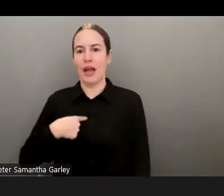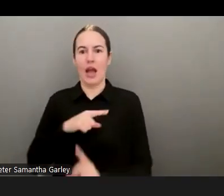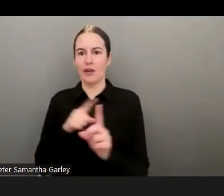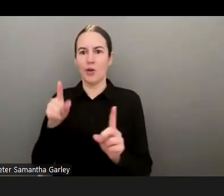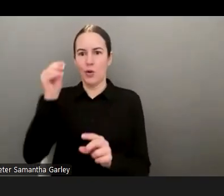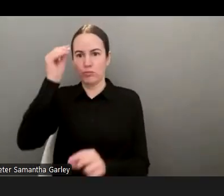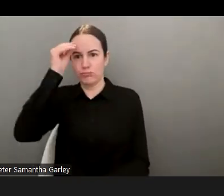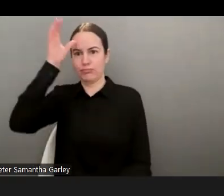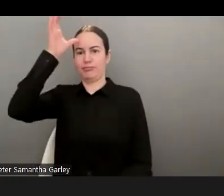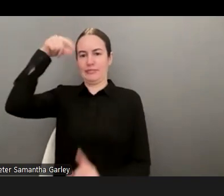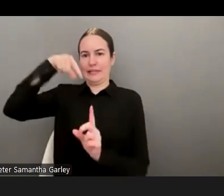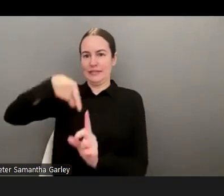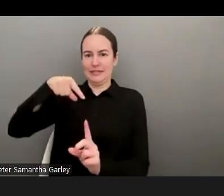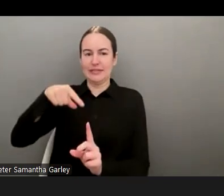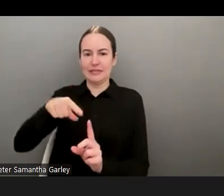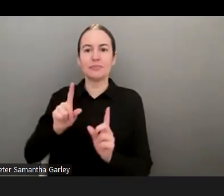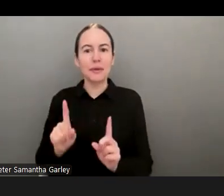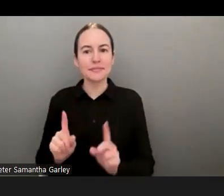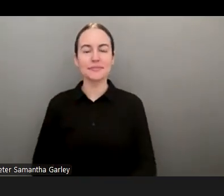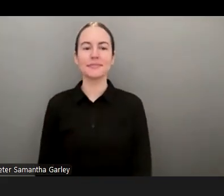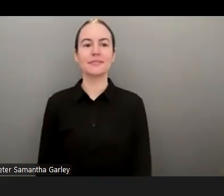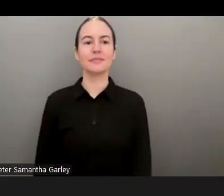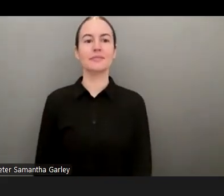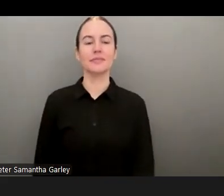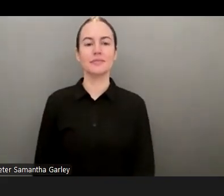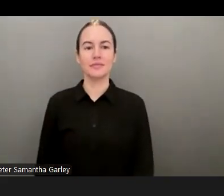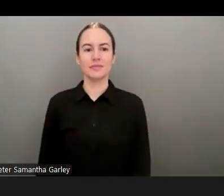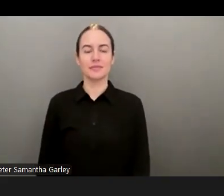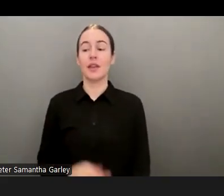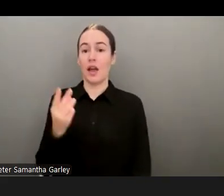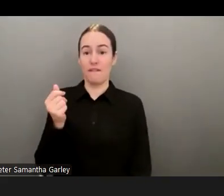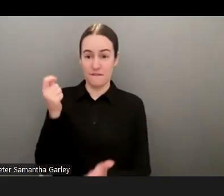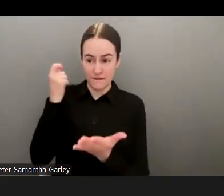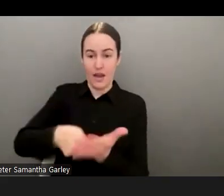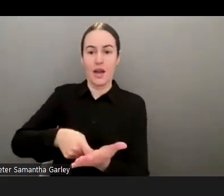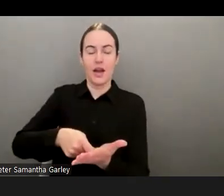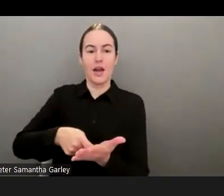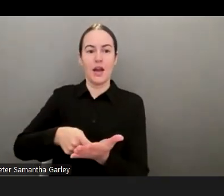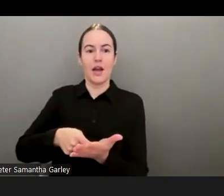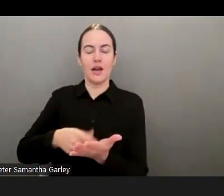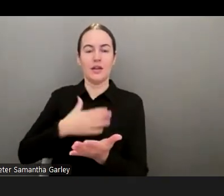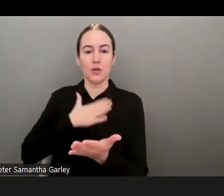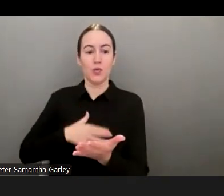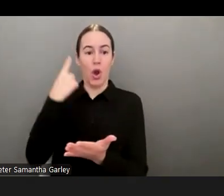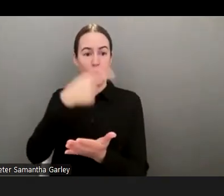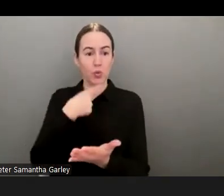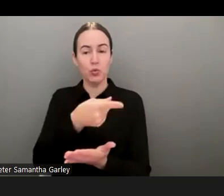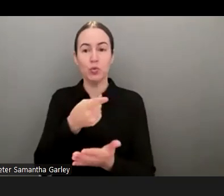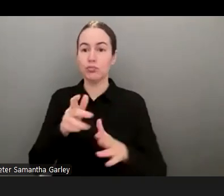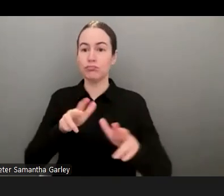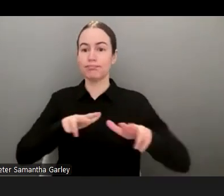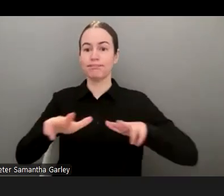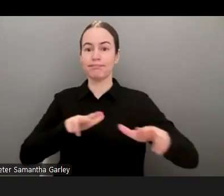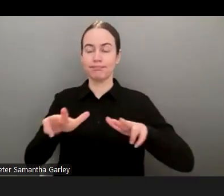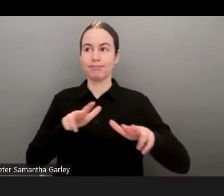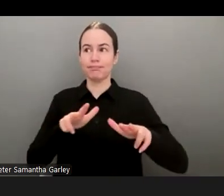but it's the idea is that those conditional fines are something that will make the operator to follow the